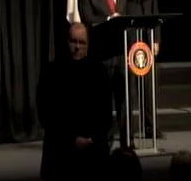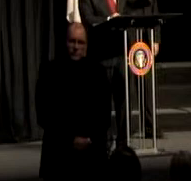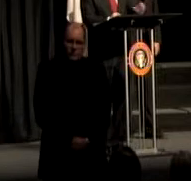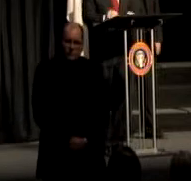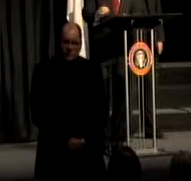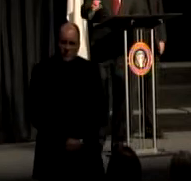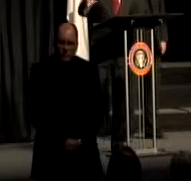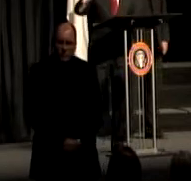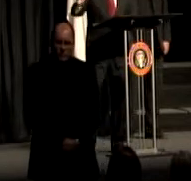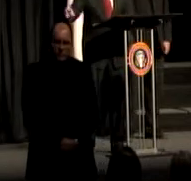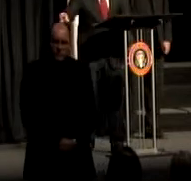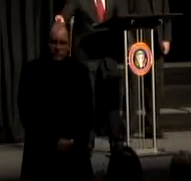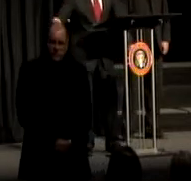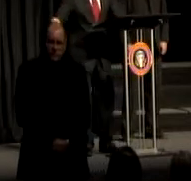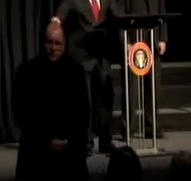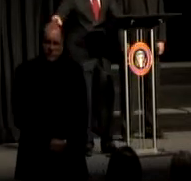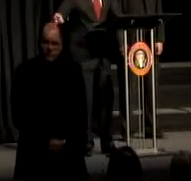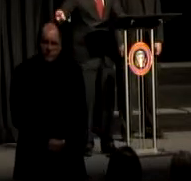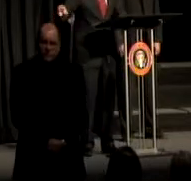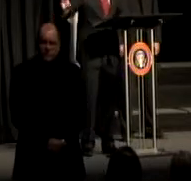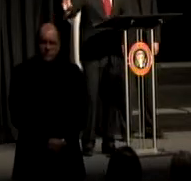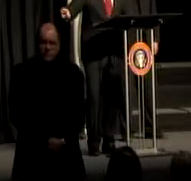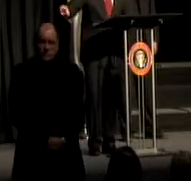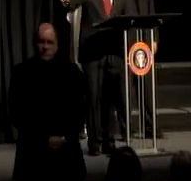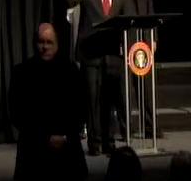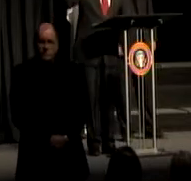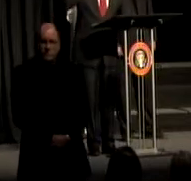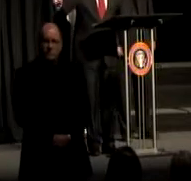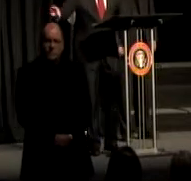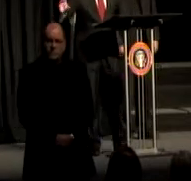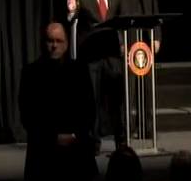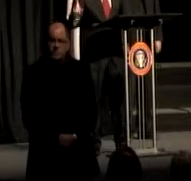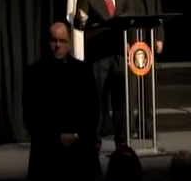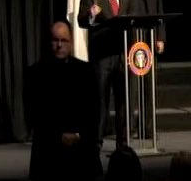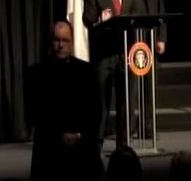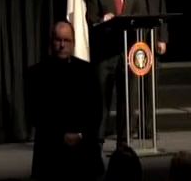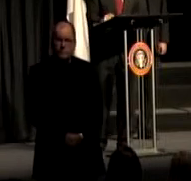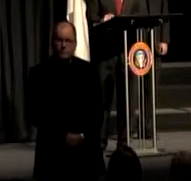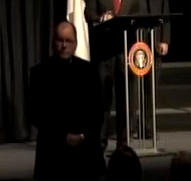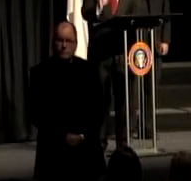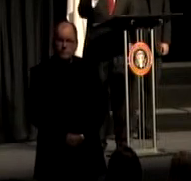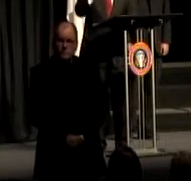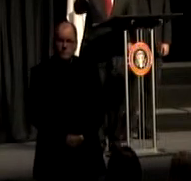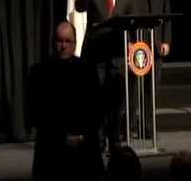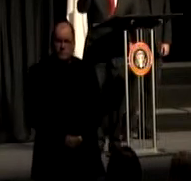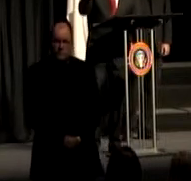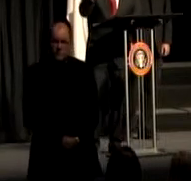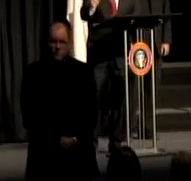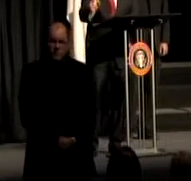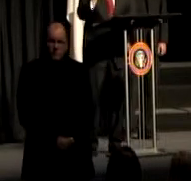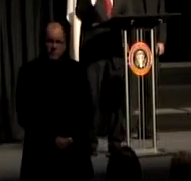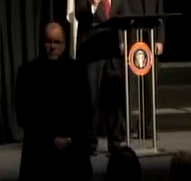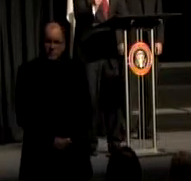foolishly not putting on amendments to bills so we can get some stupid money to fulfill something that is not needed but I am looking at